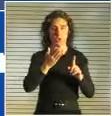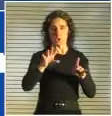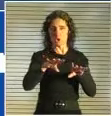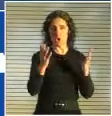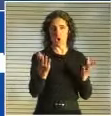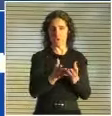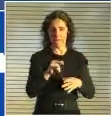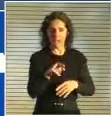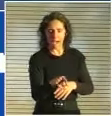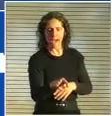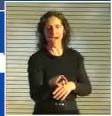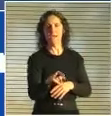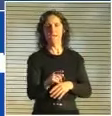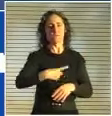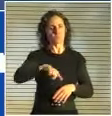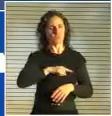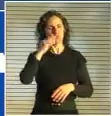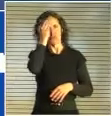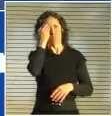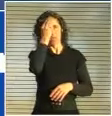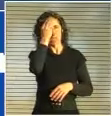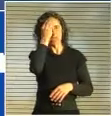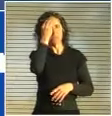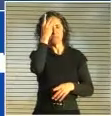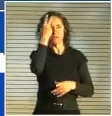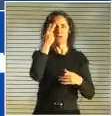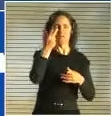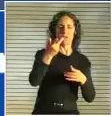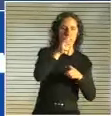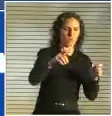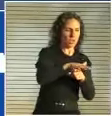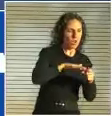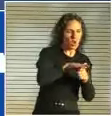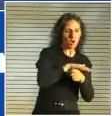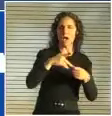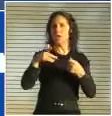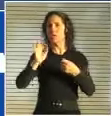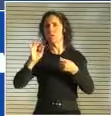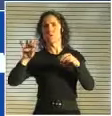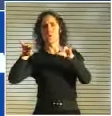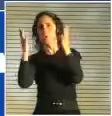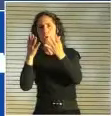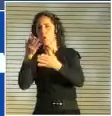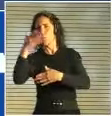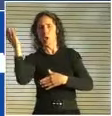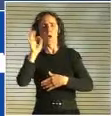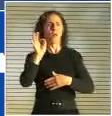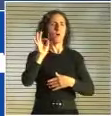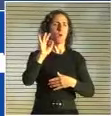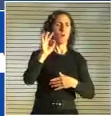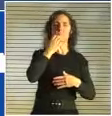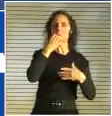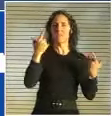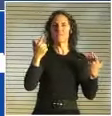vice versa. And then we move into things like packaging choices, distribution practices, and understanding of how those products can impact